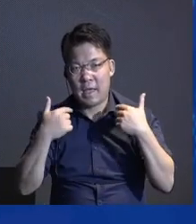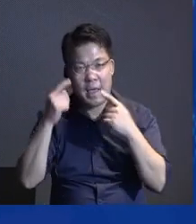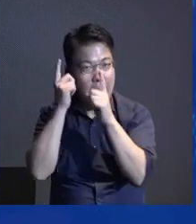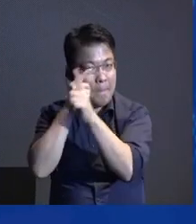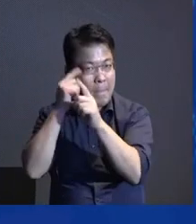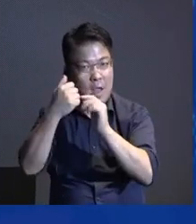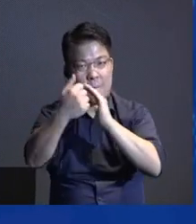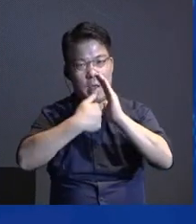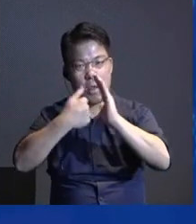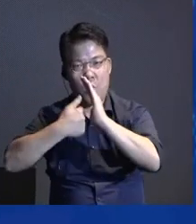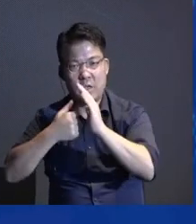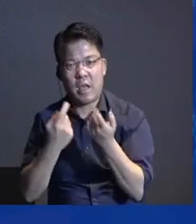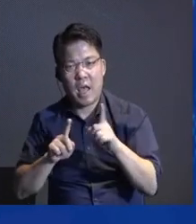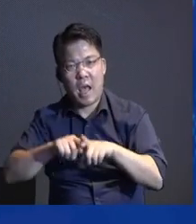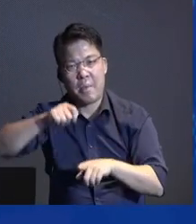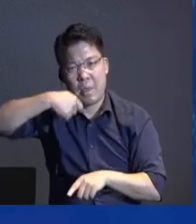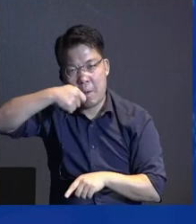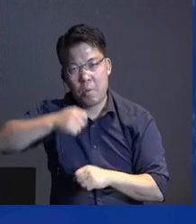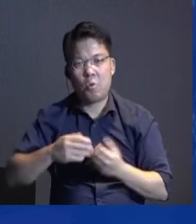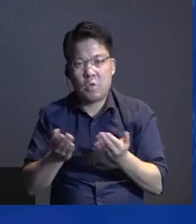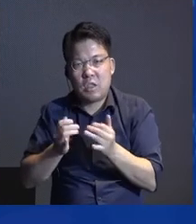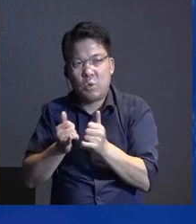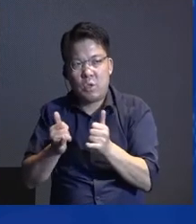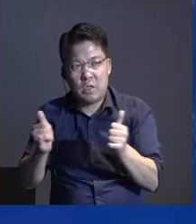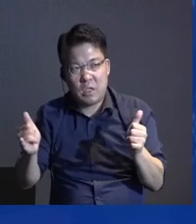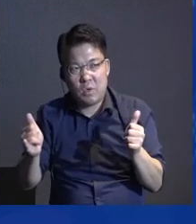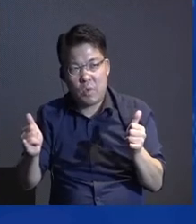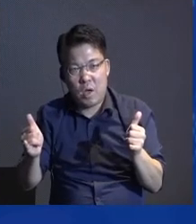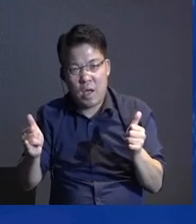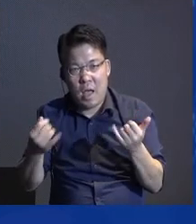food, to do something with the staff.